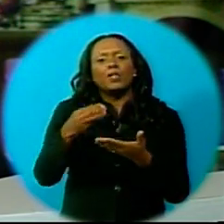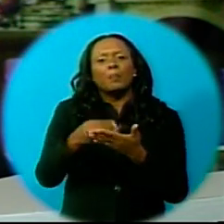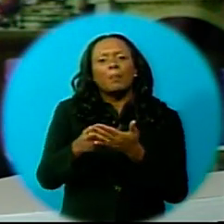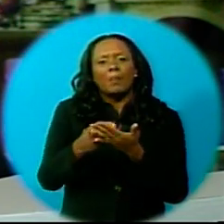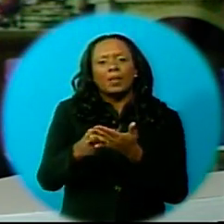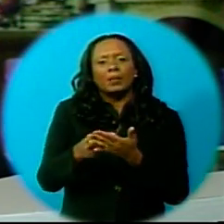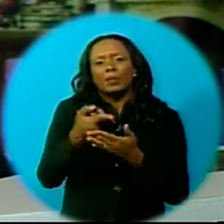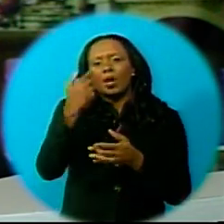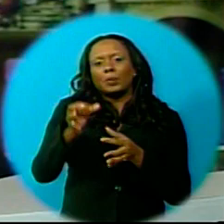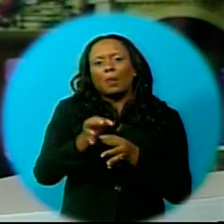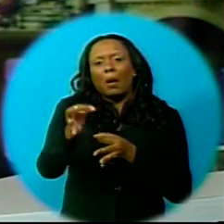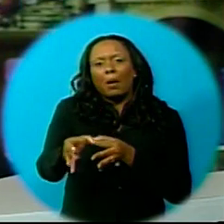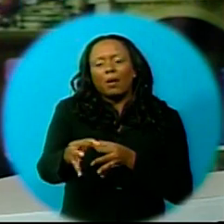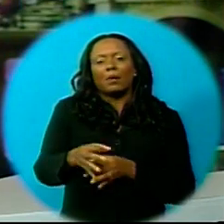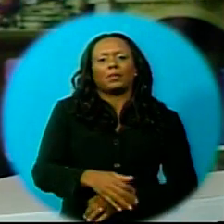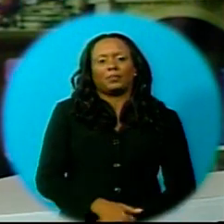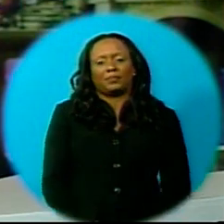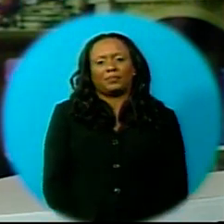a bit of a delay.